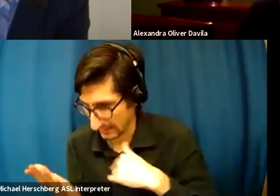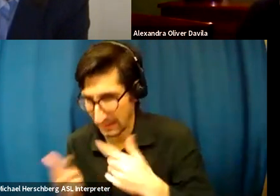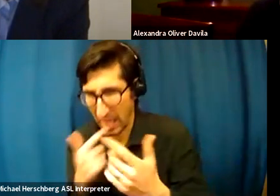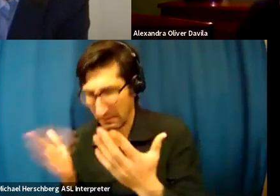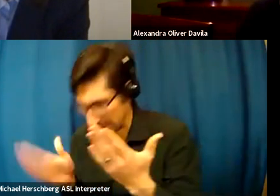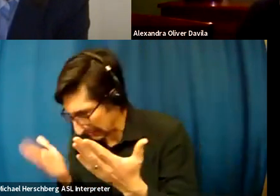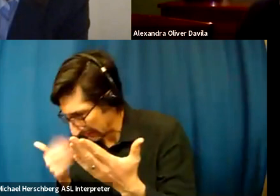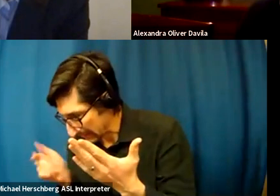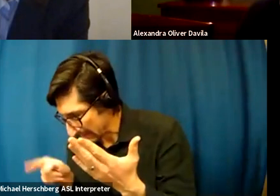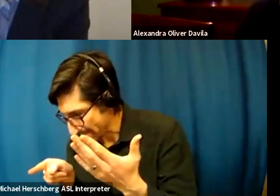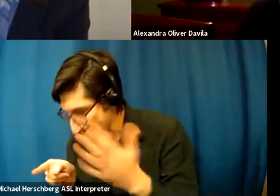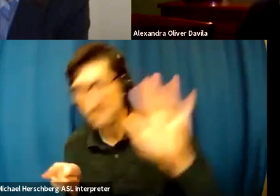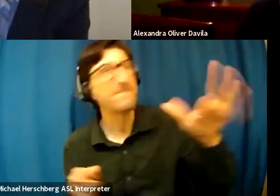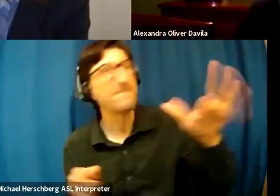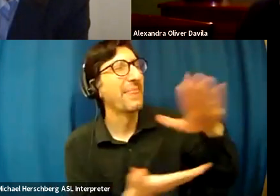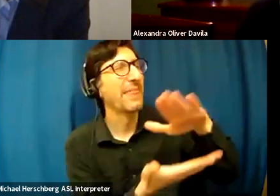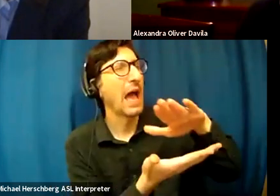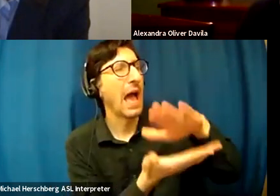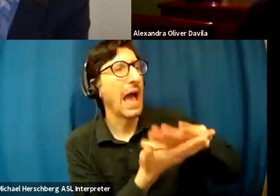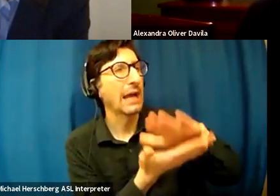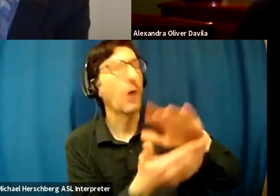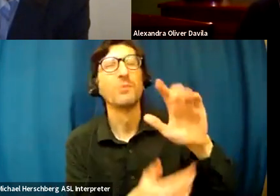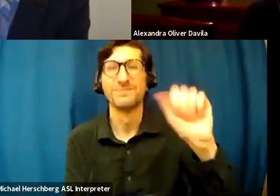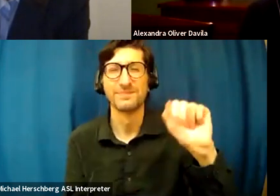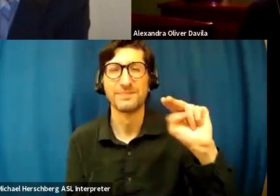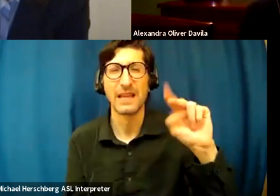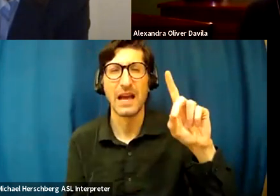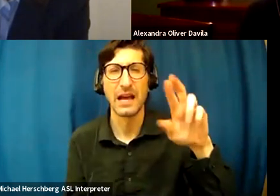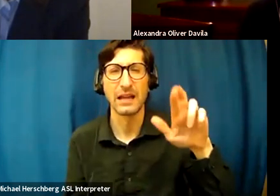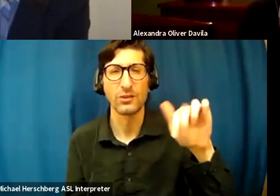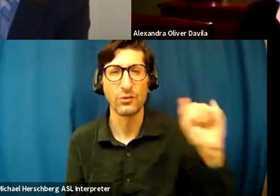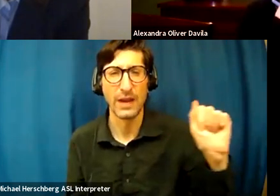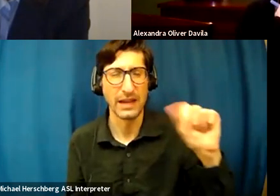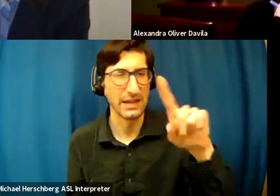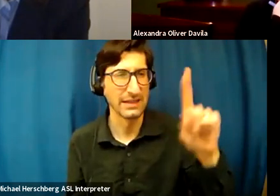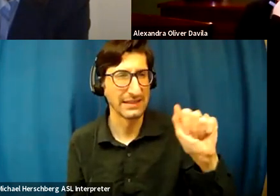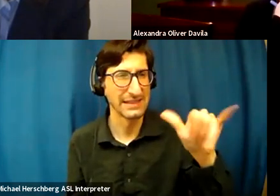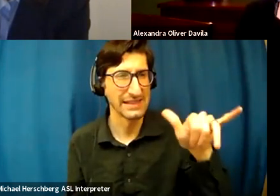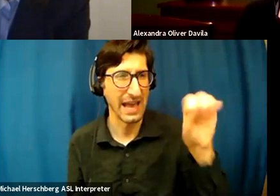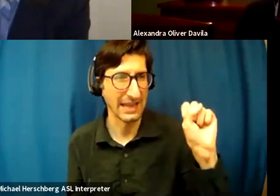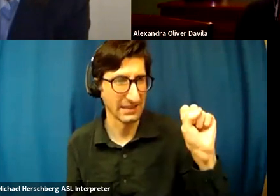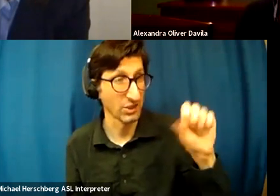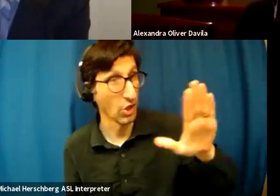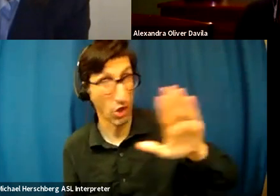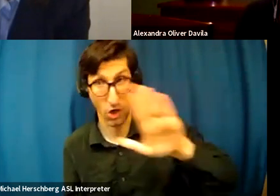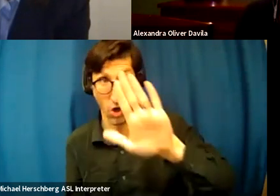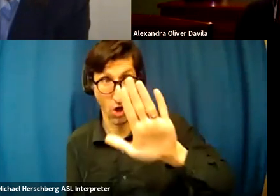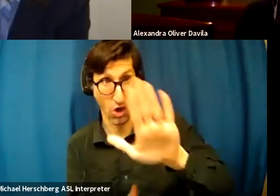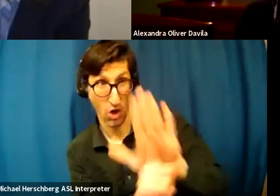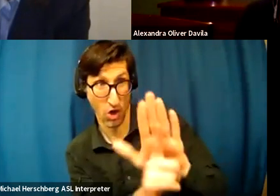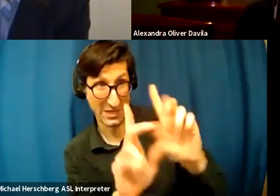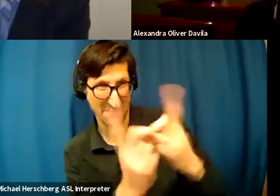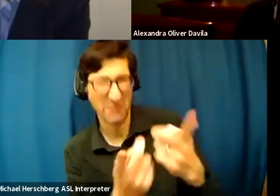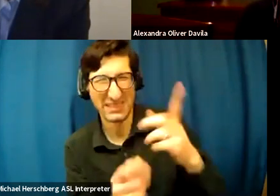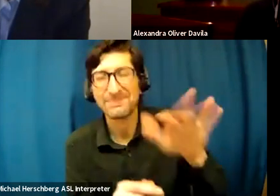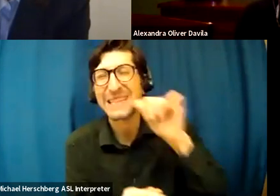the academics department, from Andrea Zayas's department. I spoke with her yesterday, and